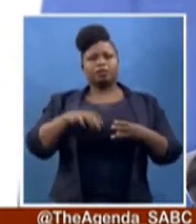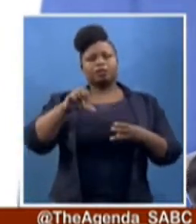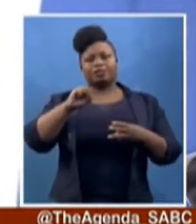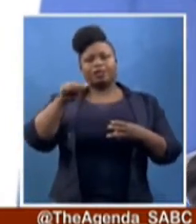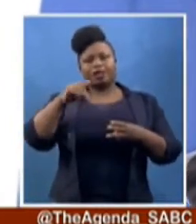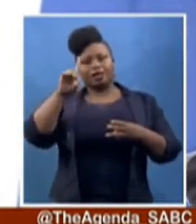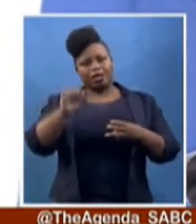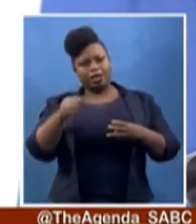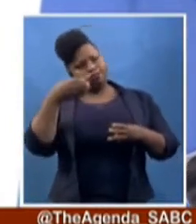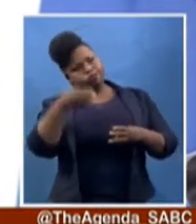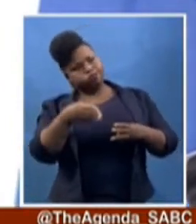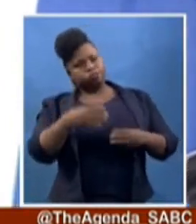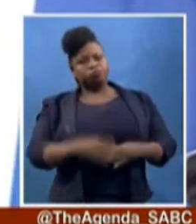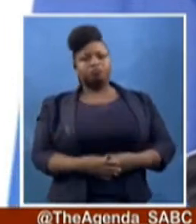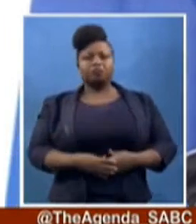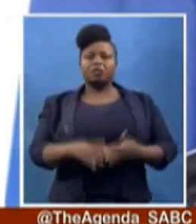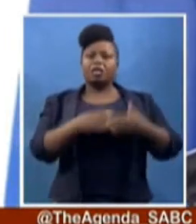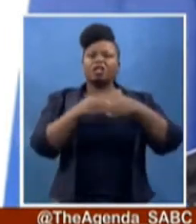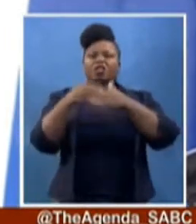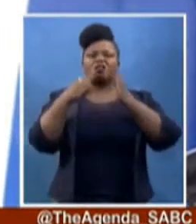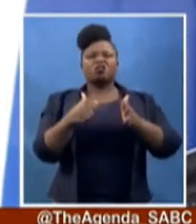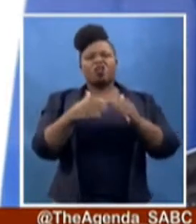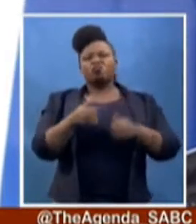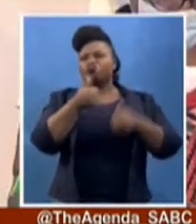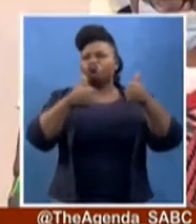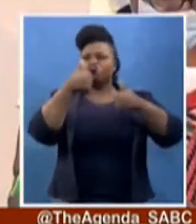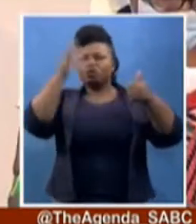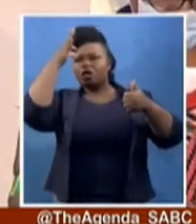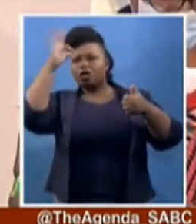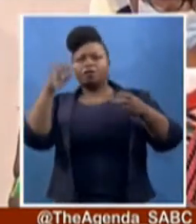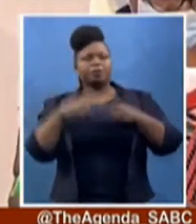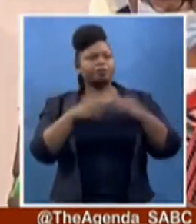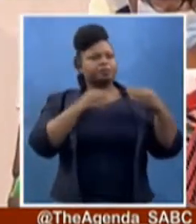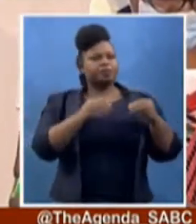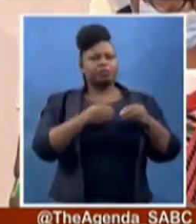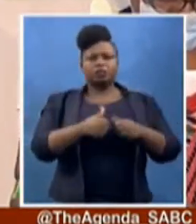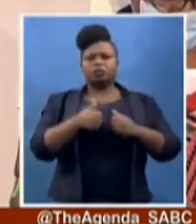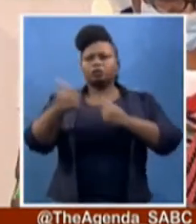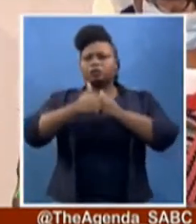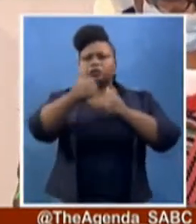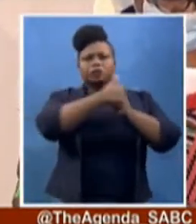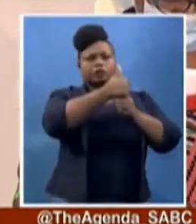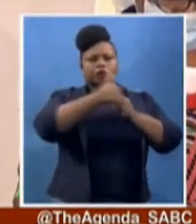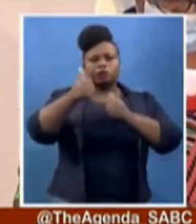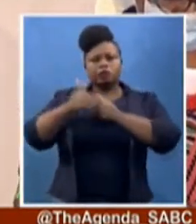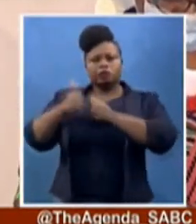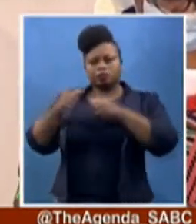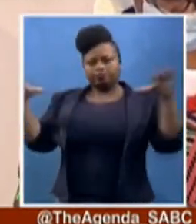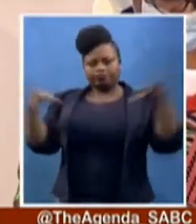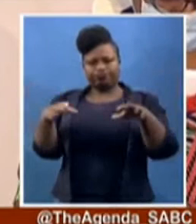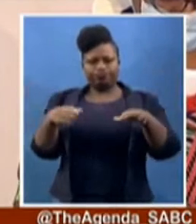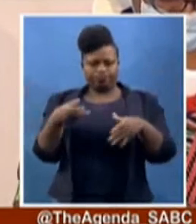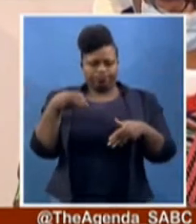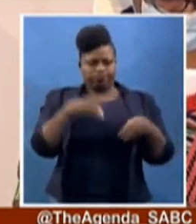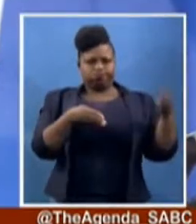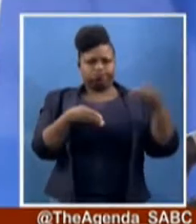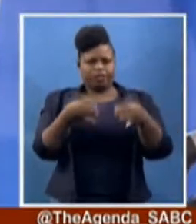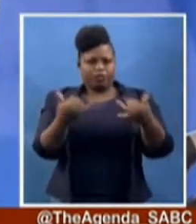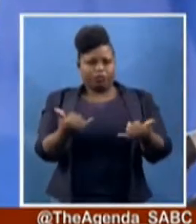business, stakeholders present here today, South African public in